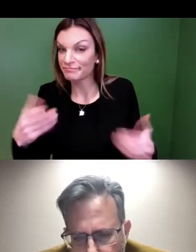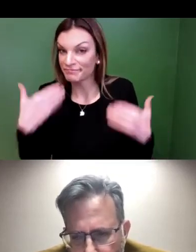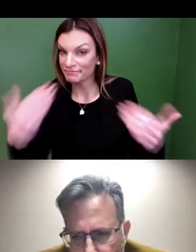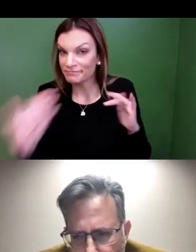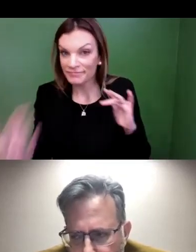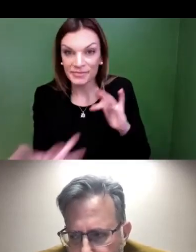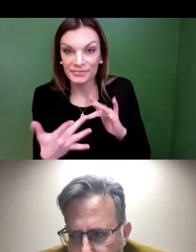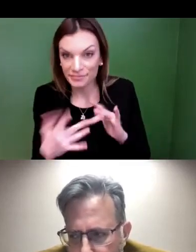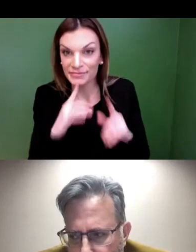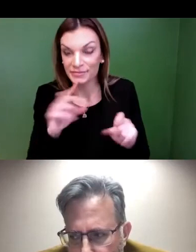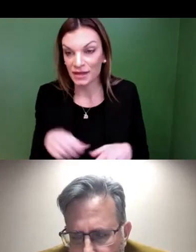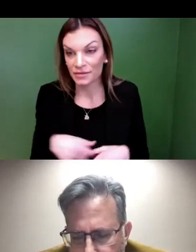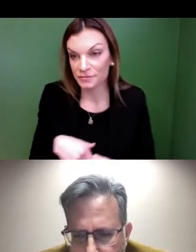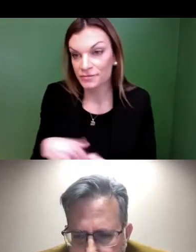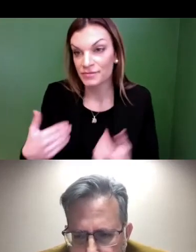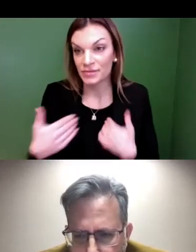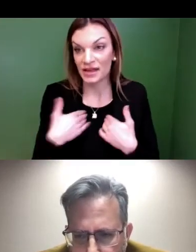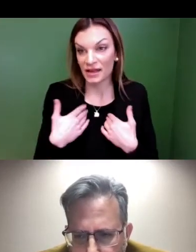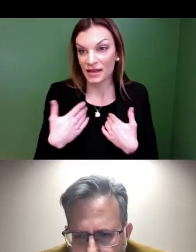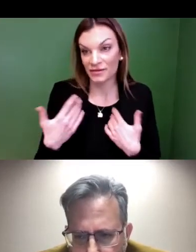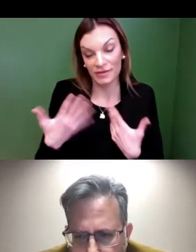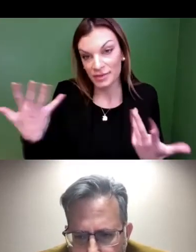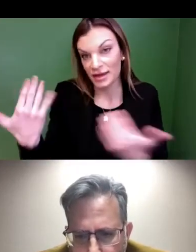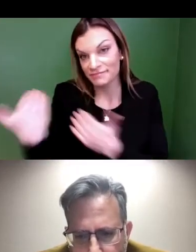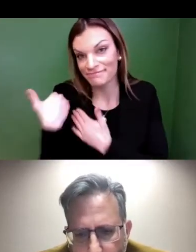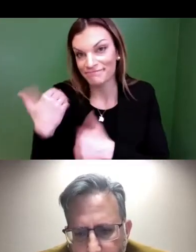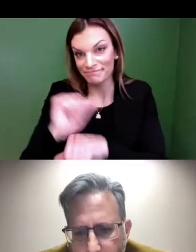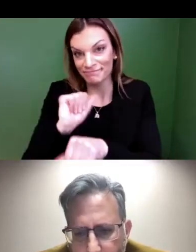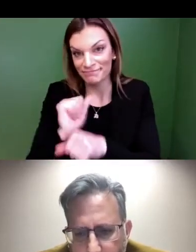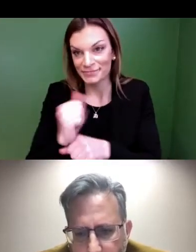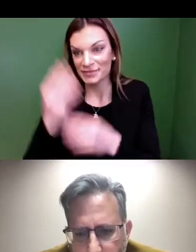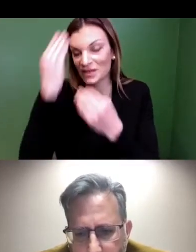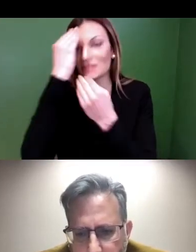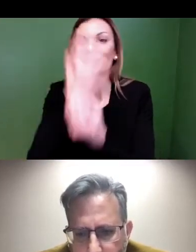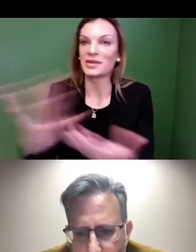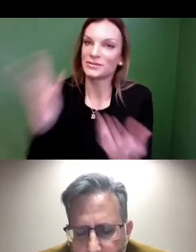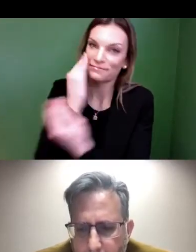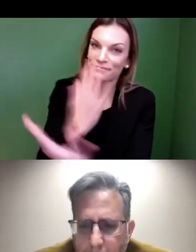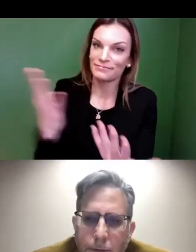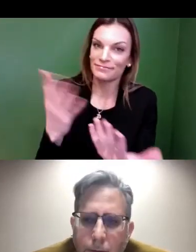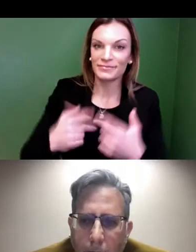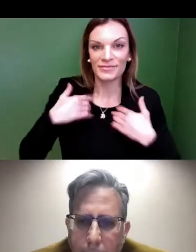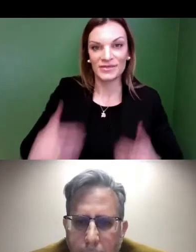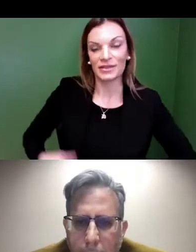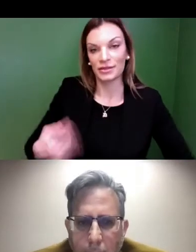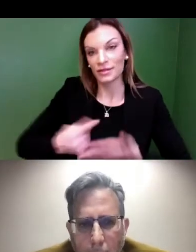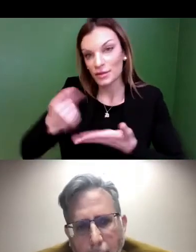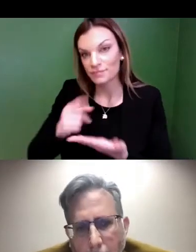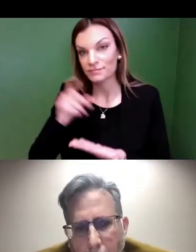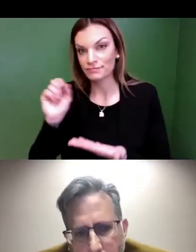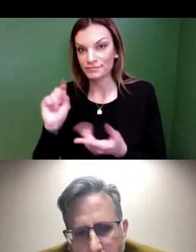us, because we have a big job ahead of us to get the information out there to the physical therapists and to the